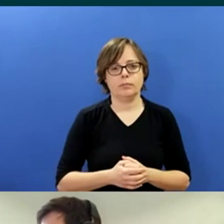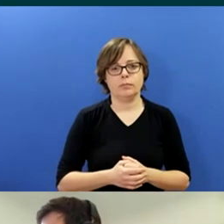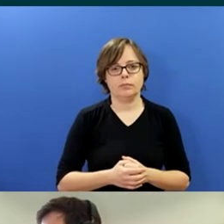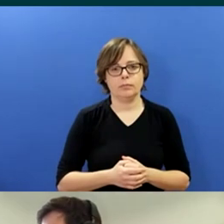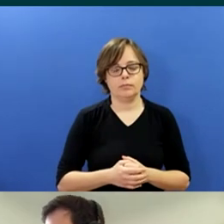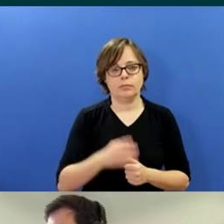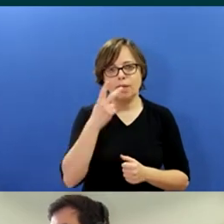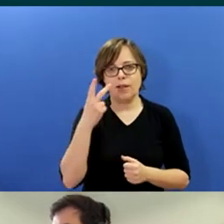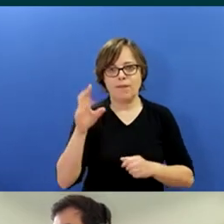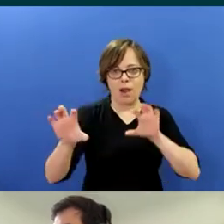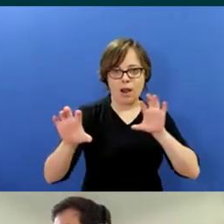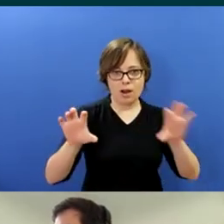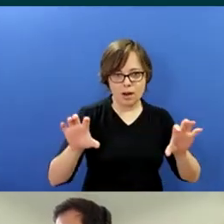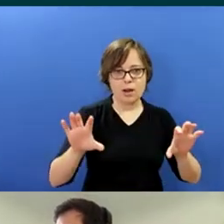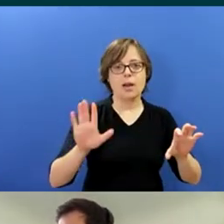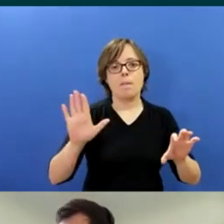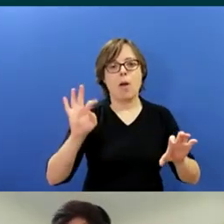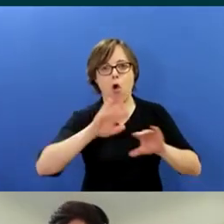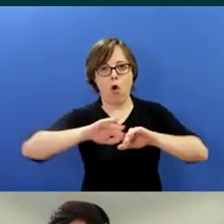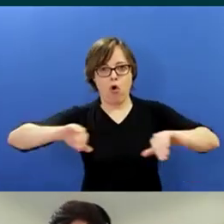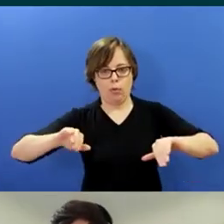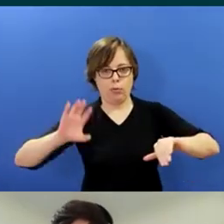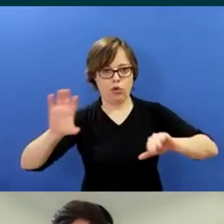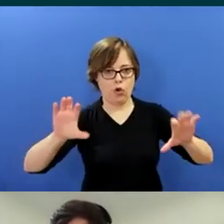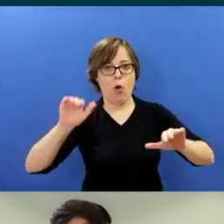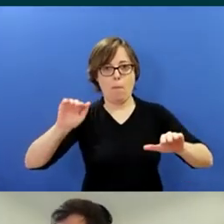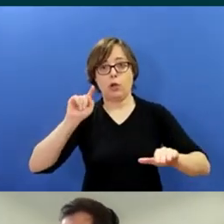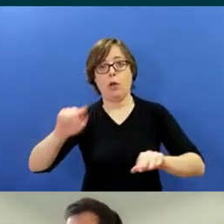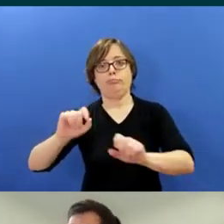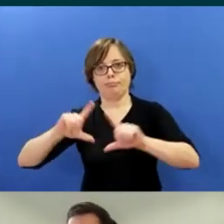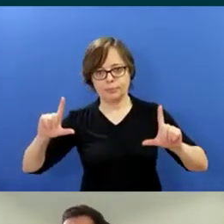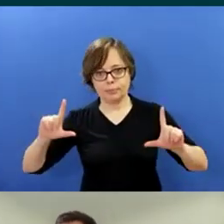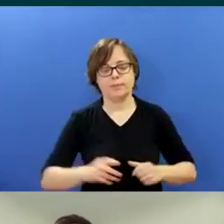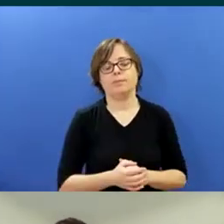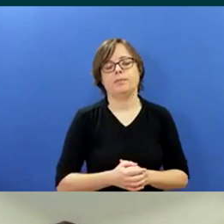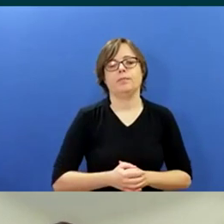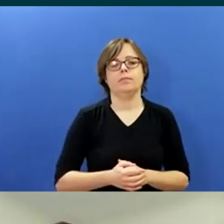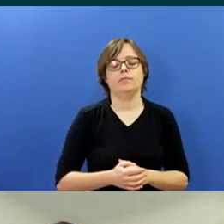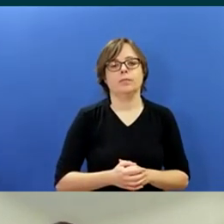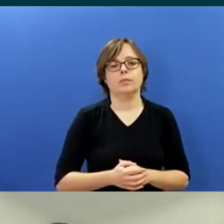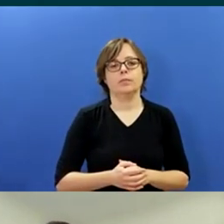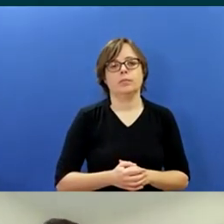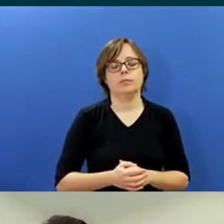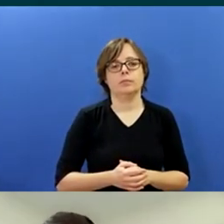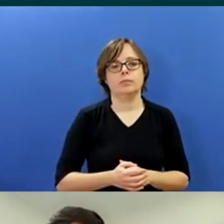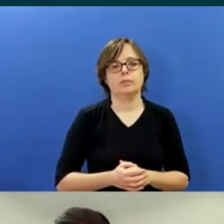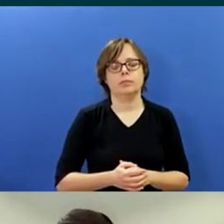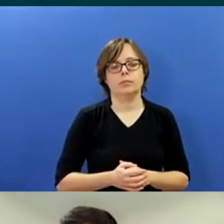And I enter here Quartierblock Unterstrasse. And each individual participation